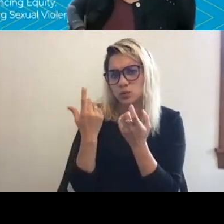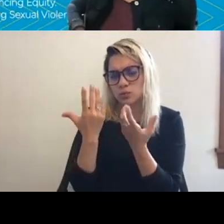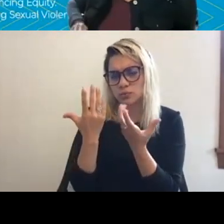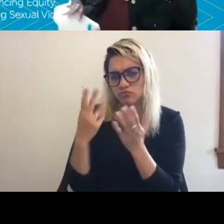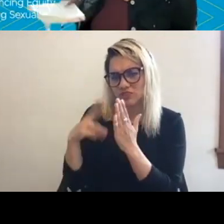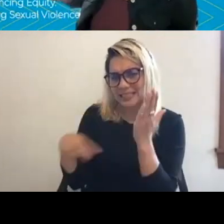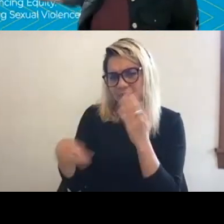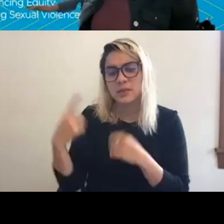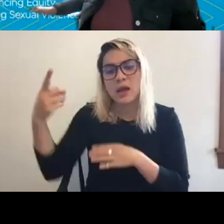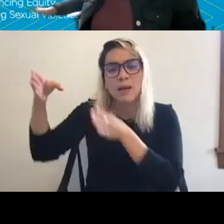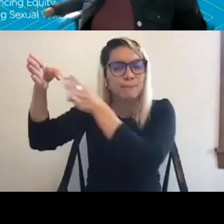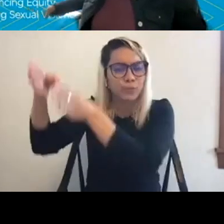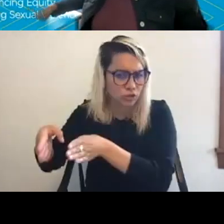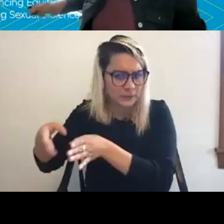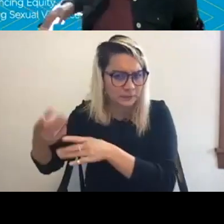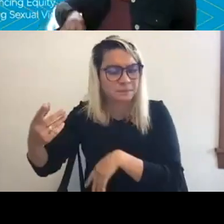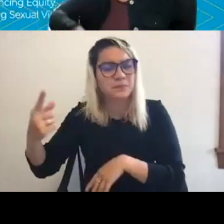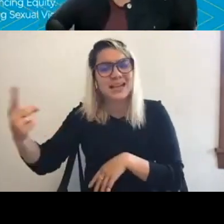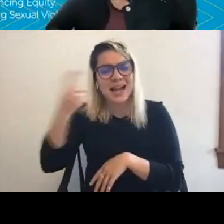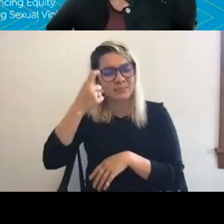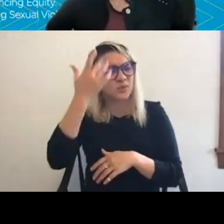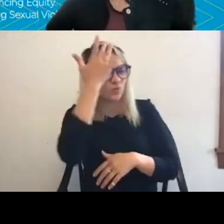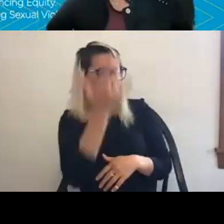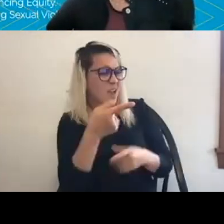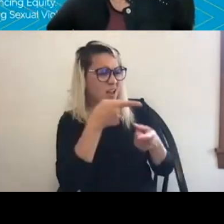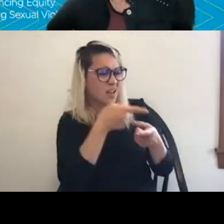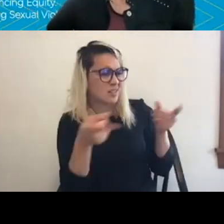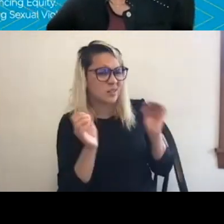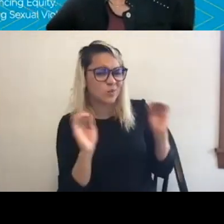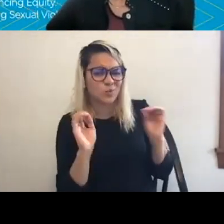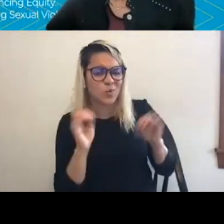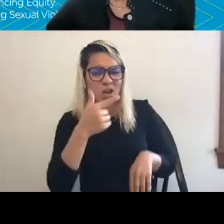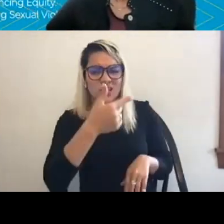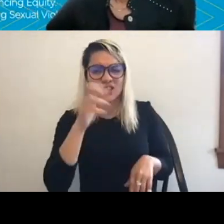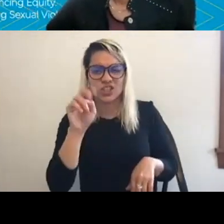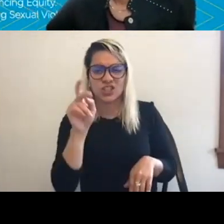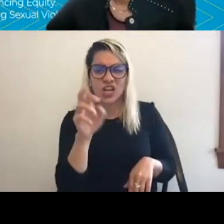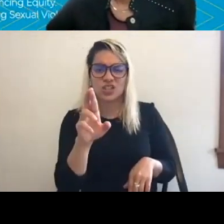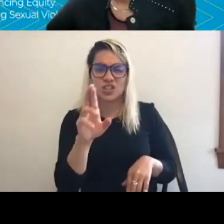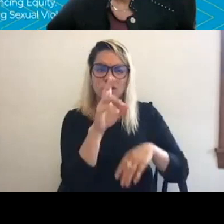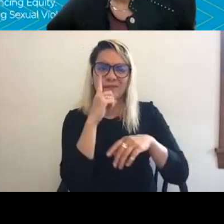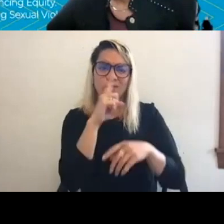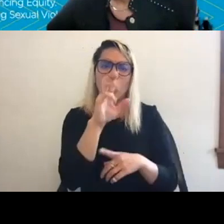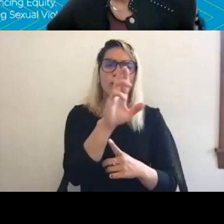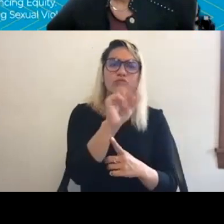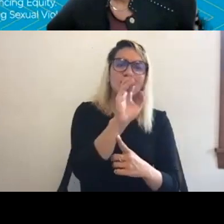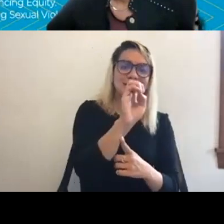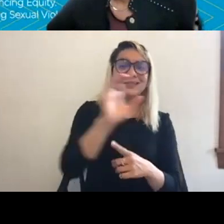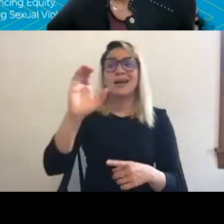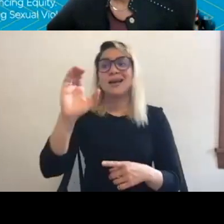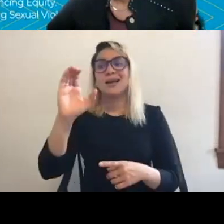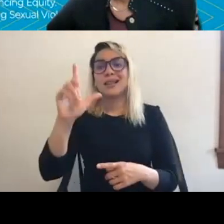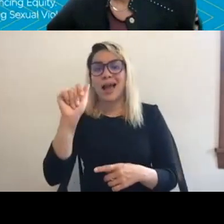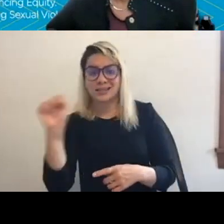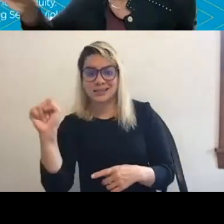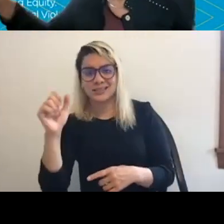asked specifically, why wasn't gender named in the naming of the race class narrative? And I'll start by saying, so